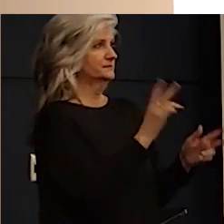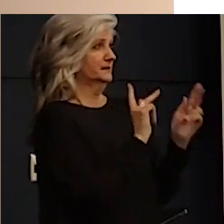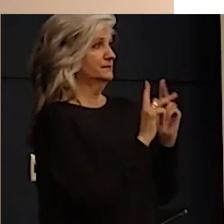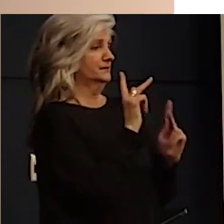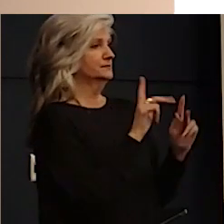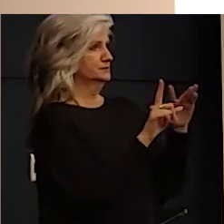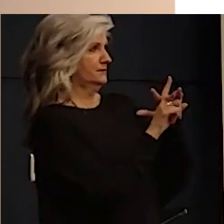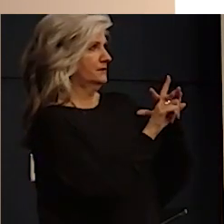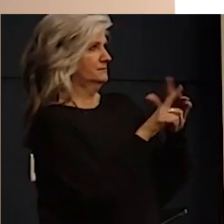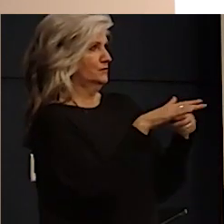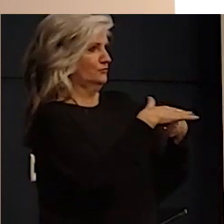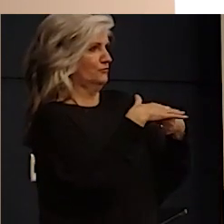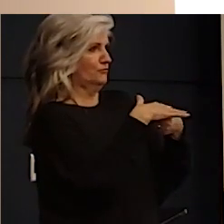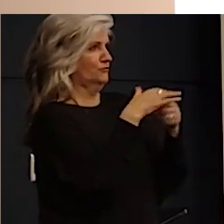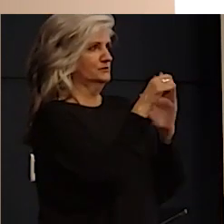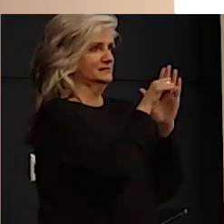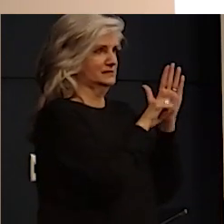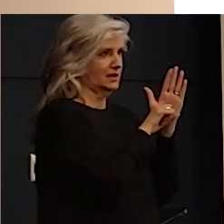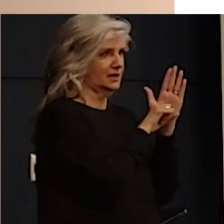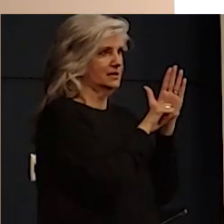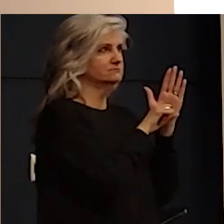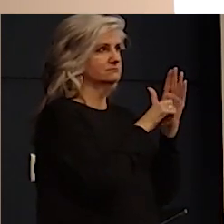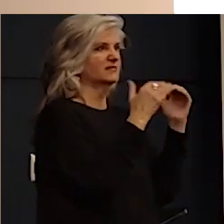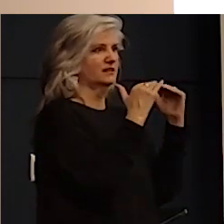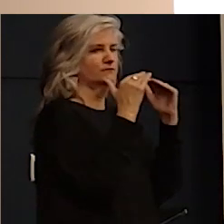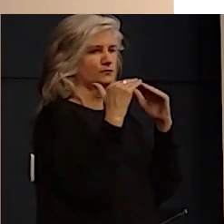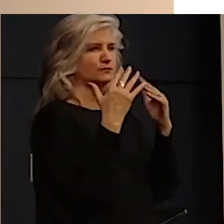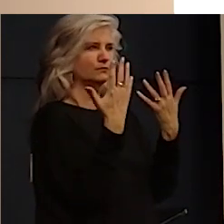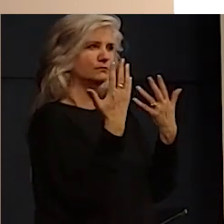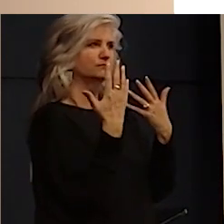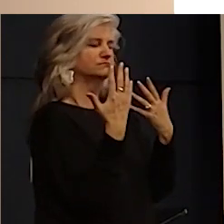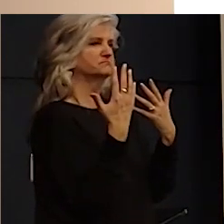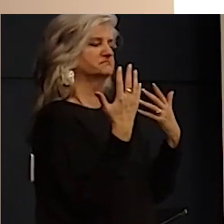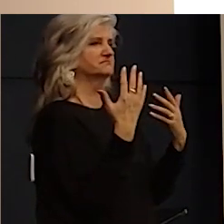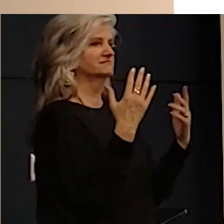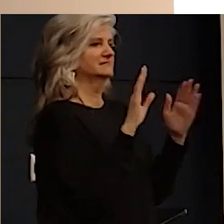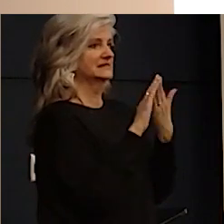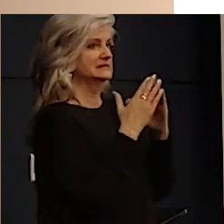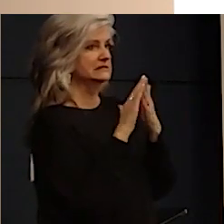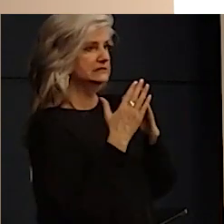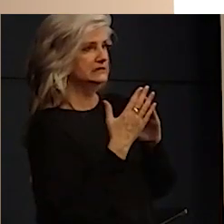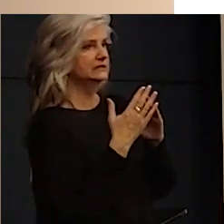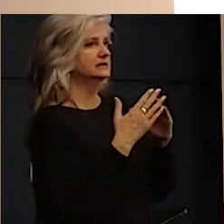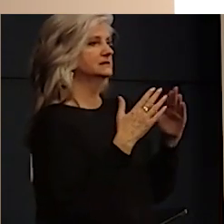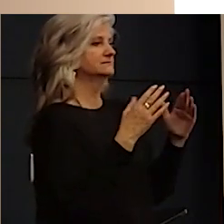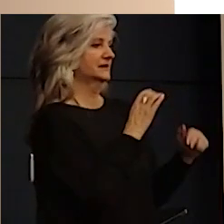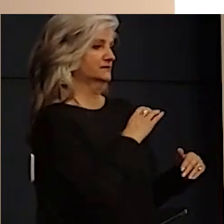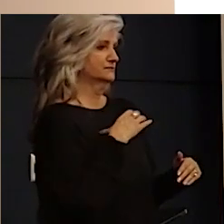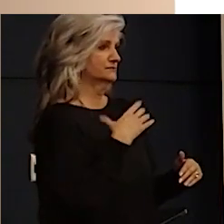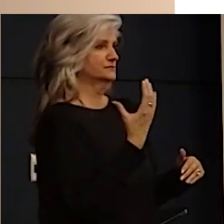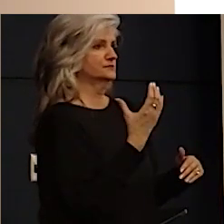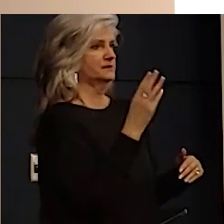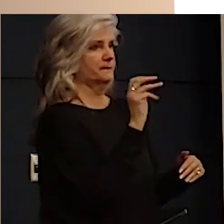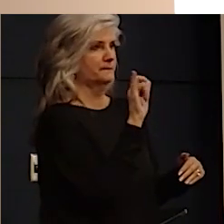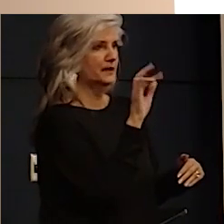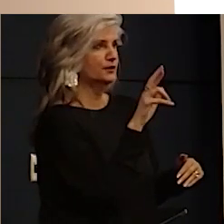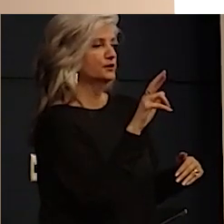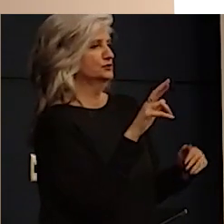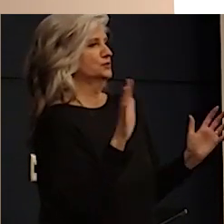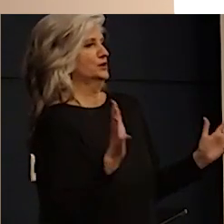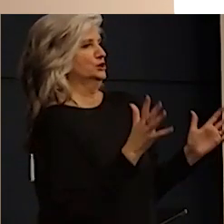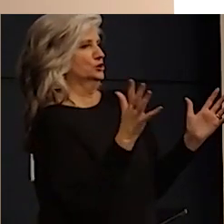the local level and at the state level in terms of our lawmakers, city councilors, mayor, so on. So please do